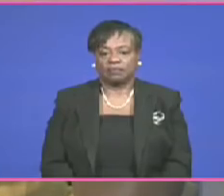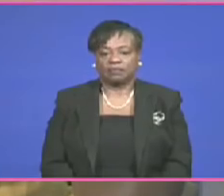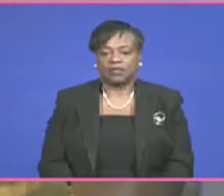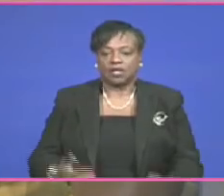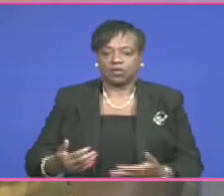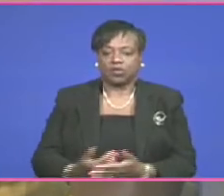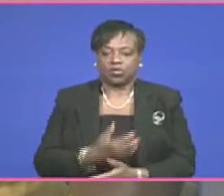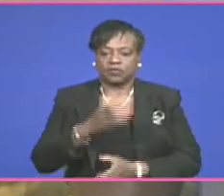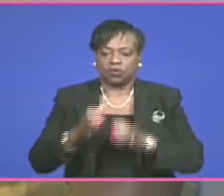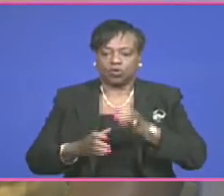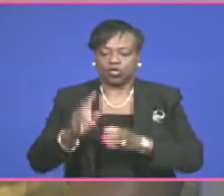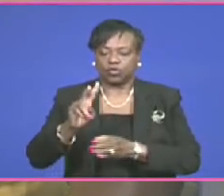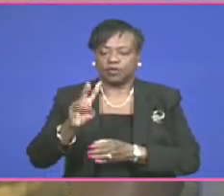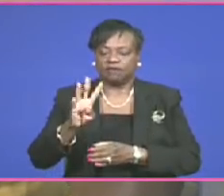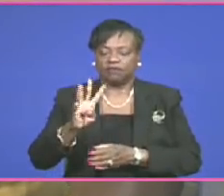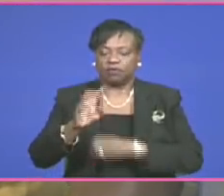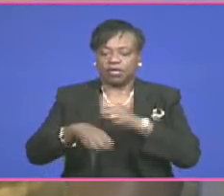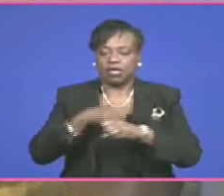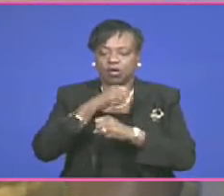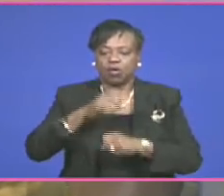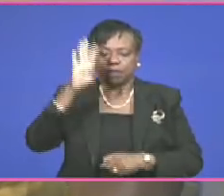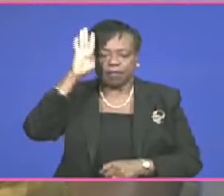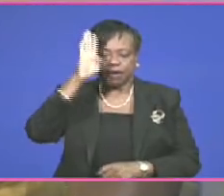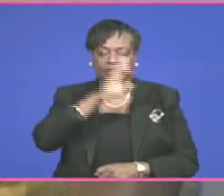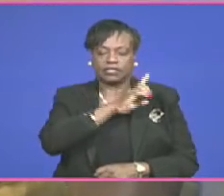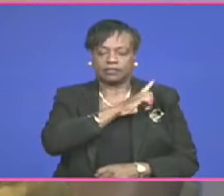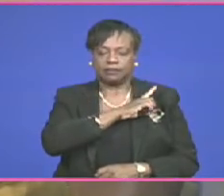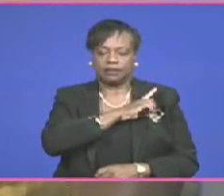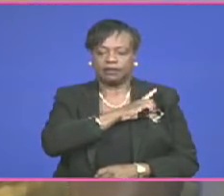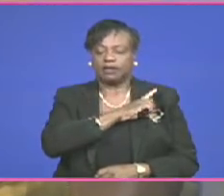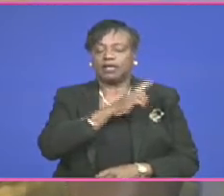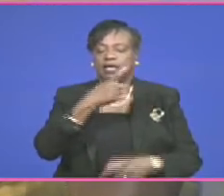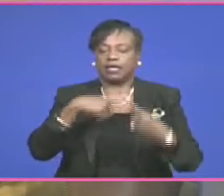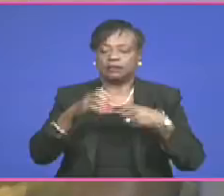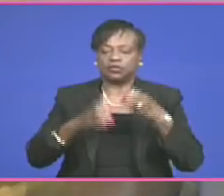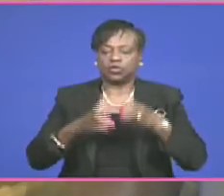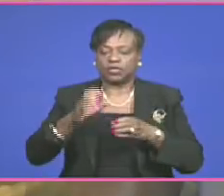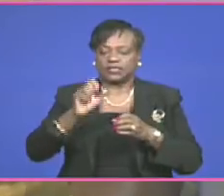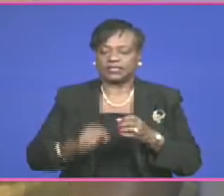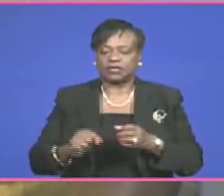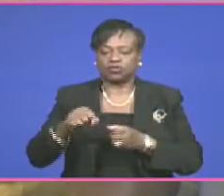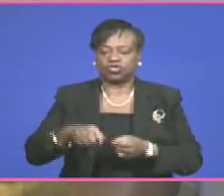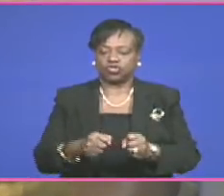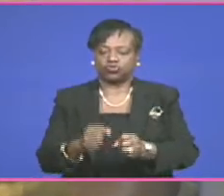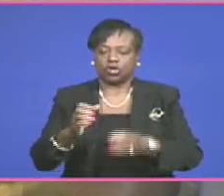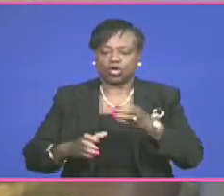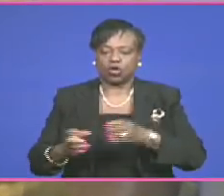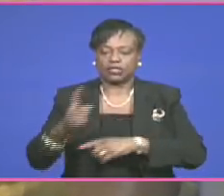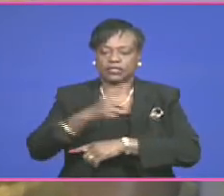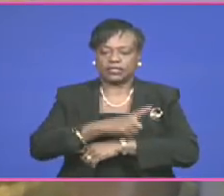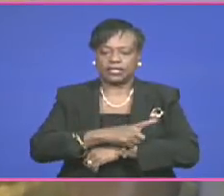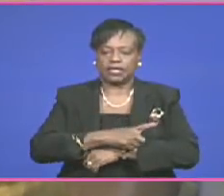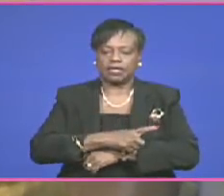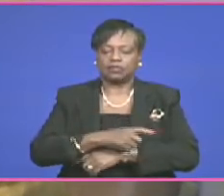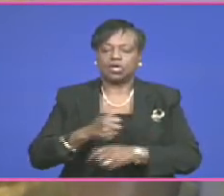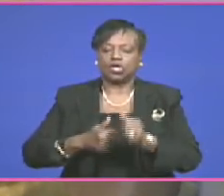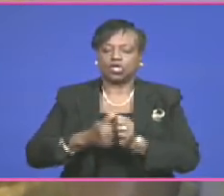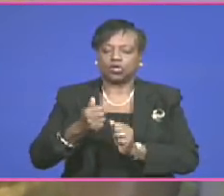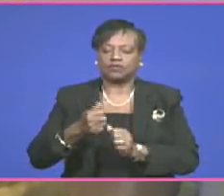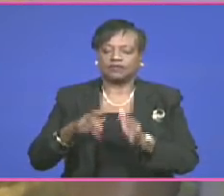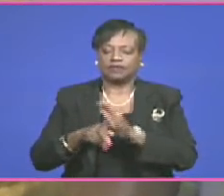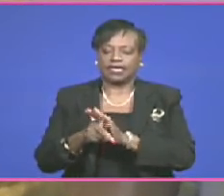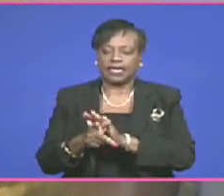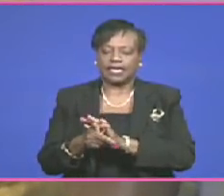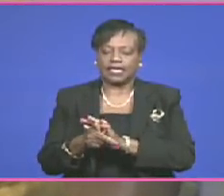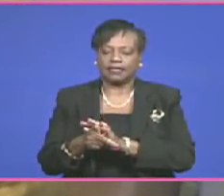In news in the courts, 24-year-old Byron Demeritte made his first appearance in the South Street Magistrates Court today, accused of killing 17-year-old Mitchell Monroe